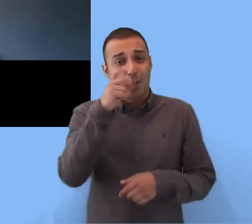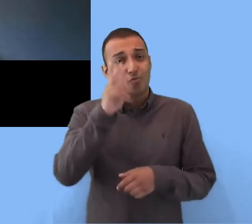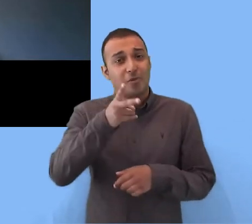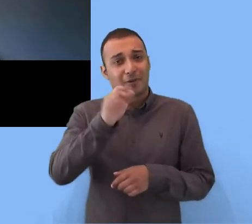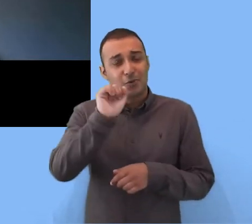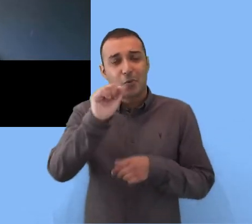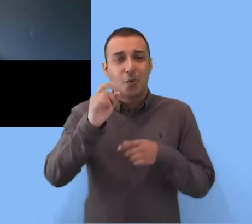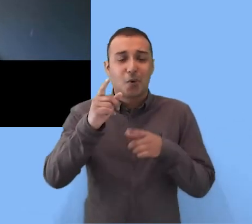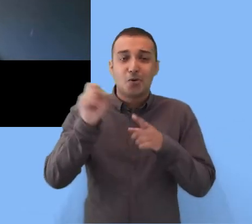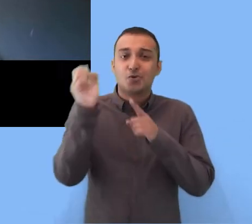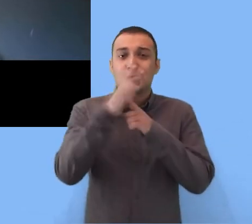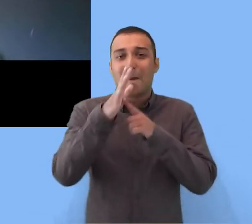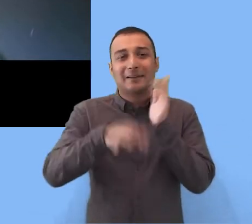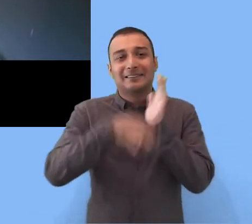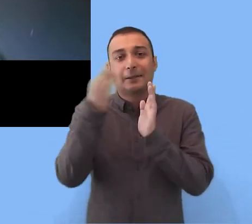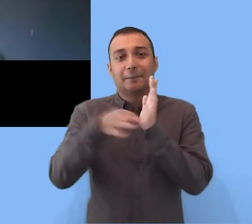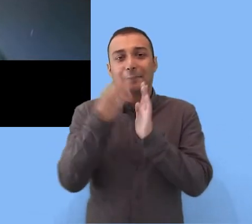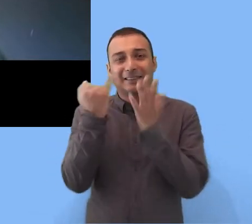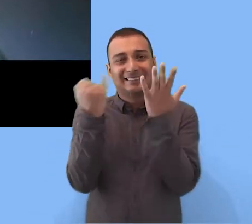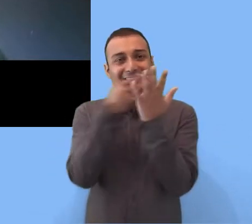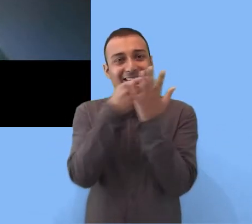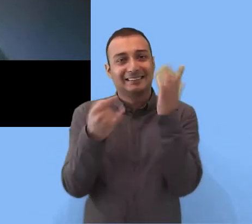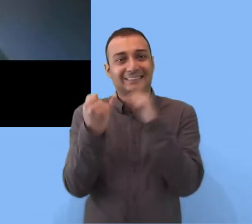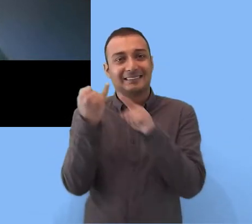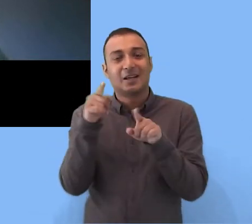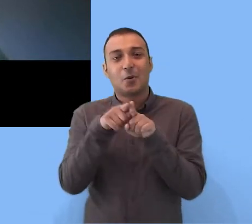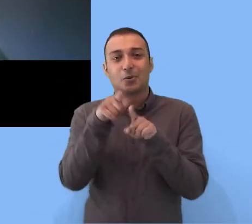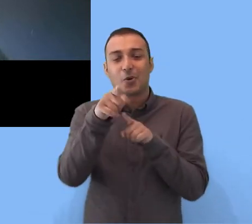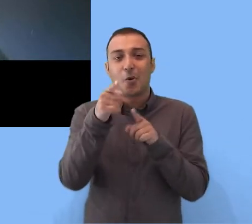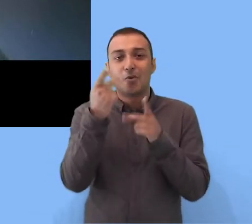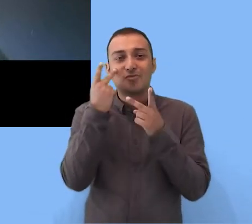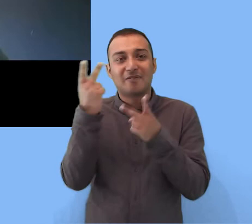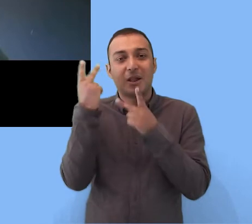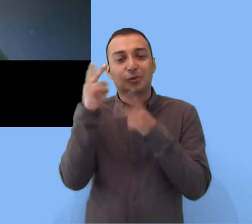Yeah, yeah, I will do.